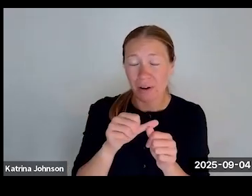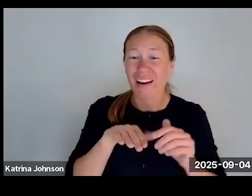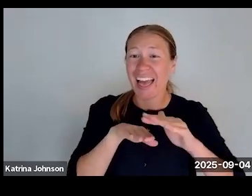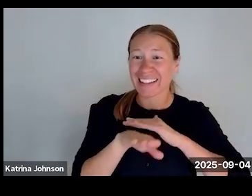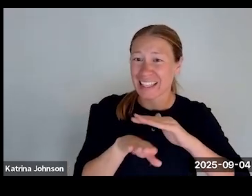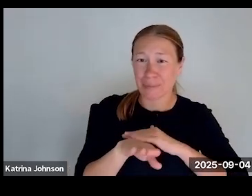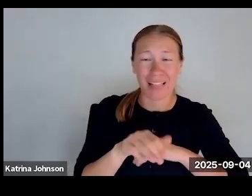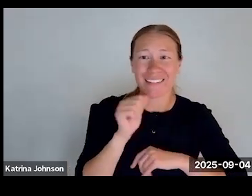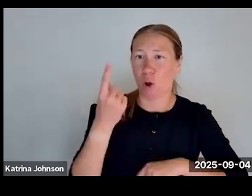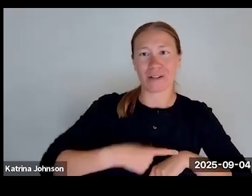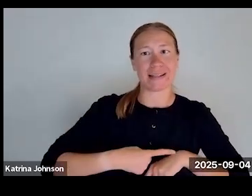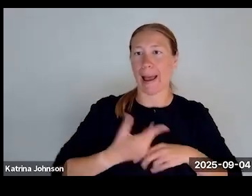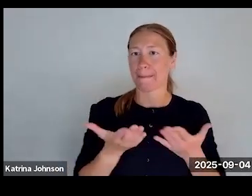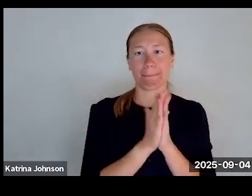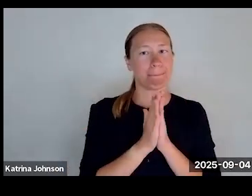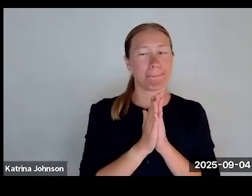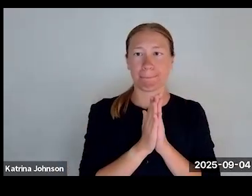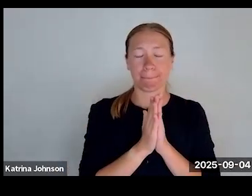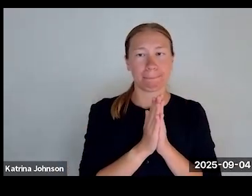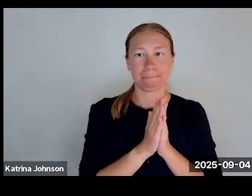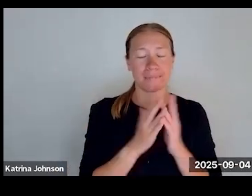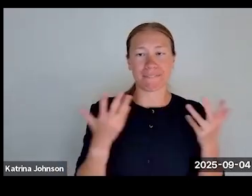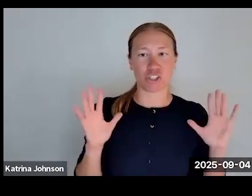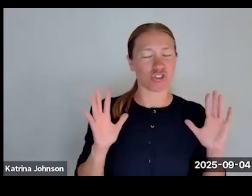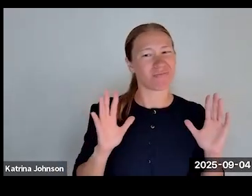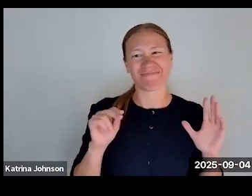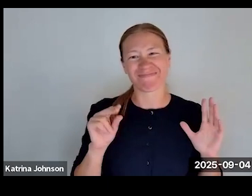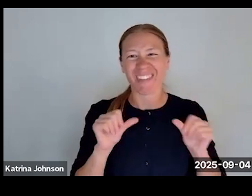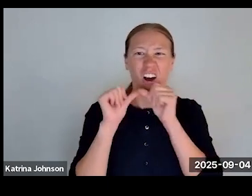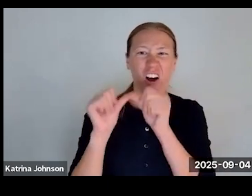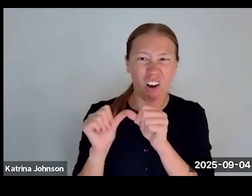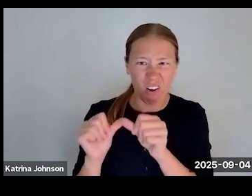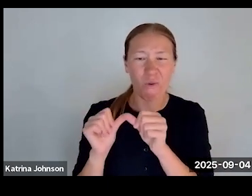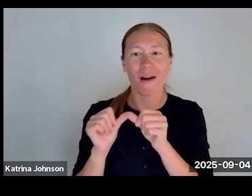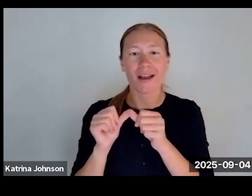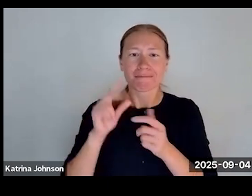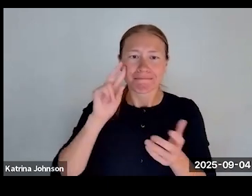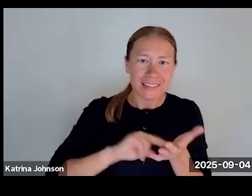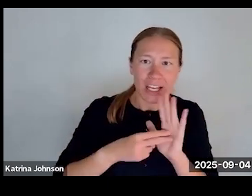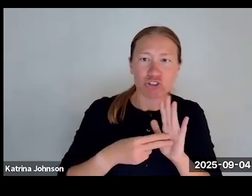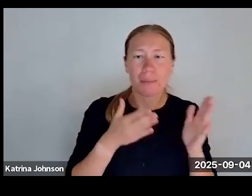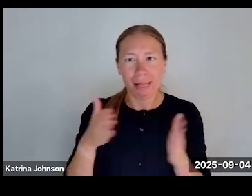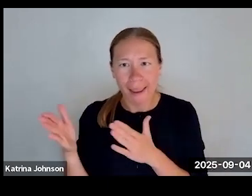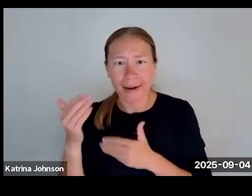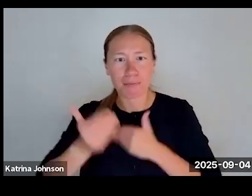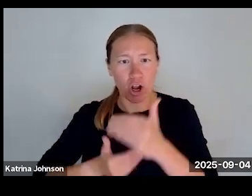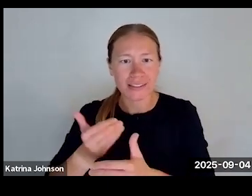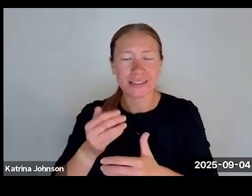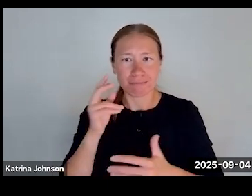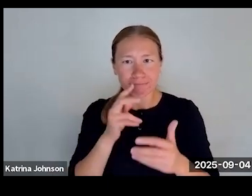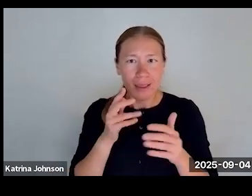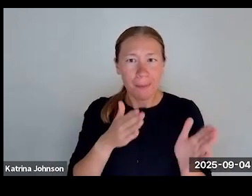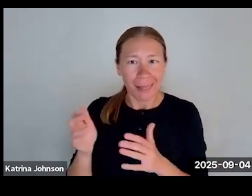not a one-time ask. It's an ongoing and intentional process. It starts with planning ahead and considering both